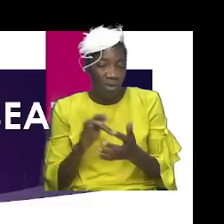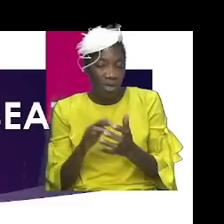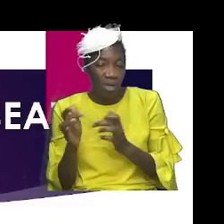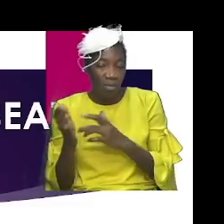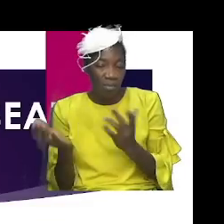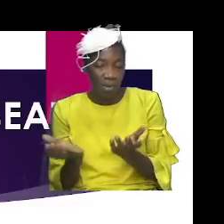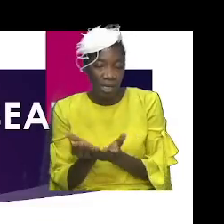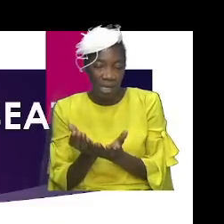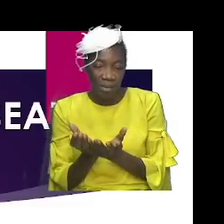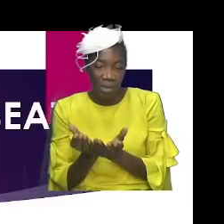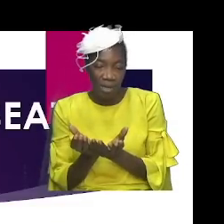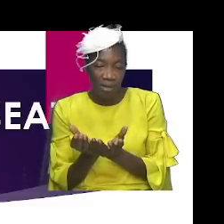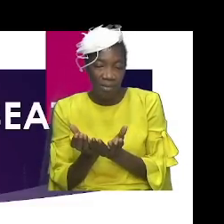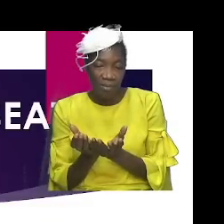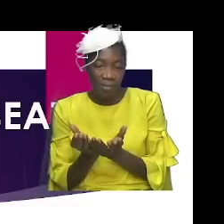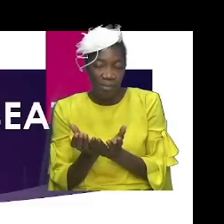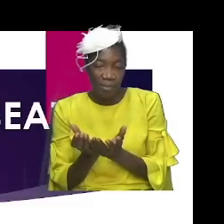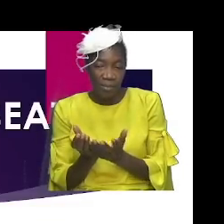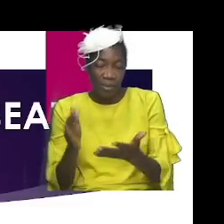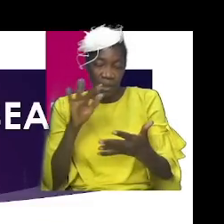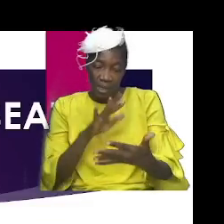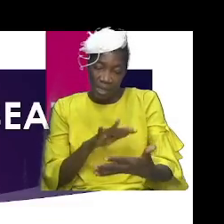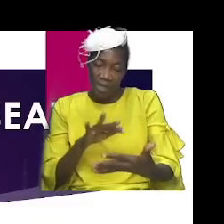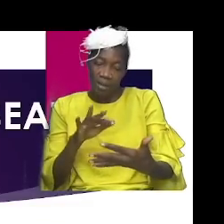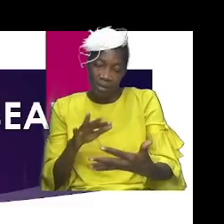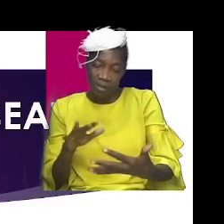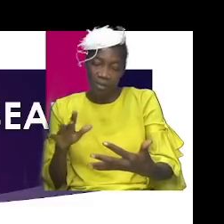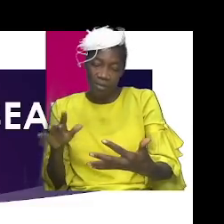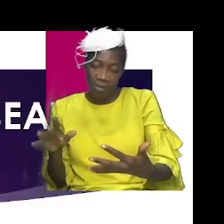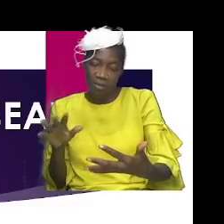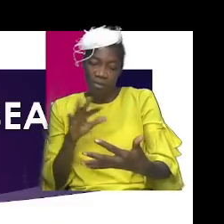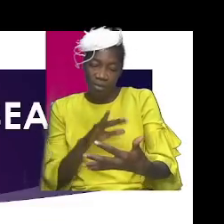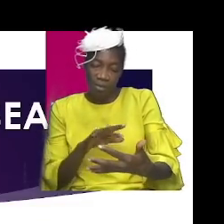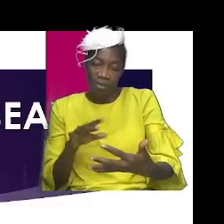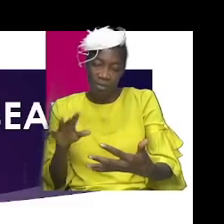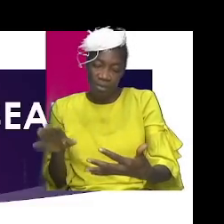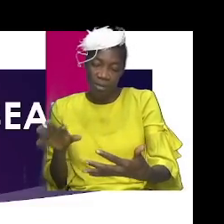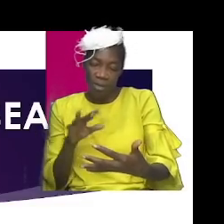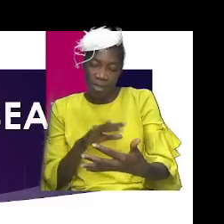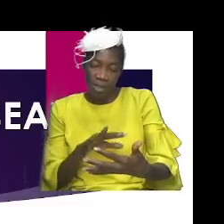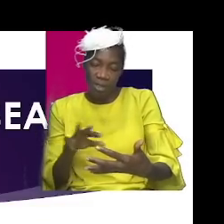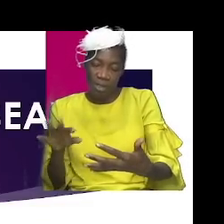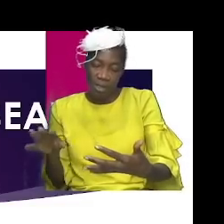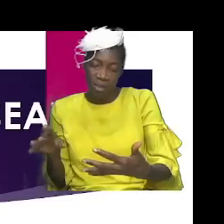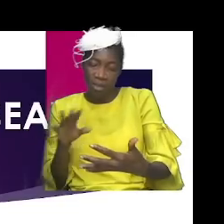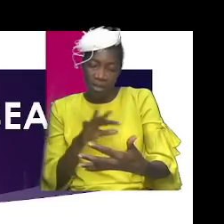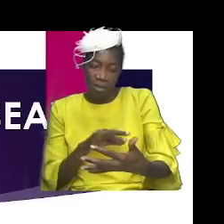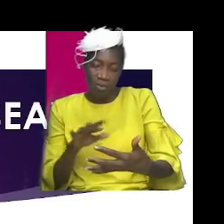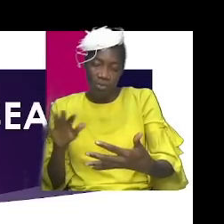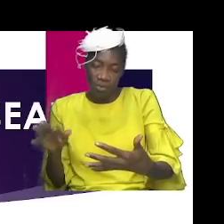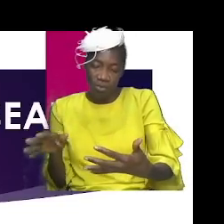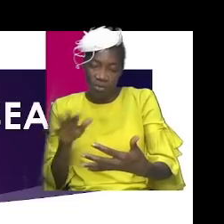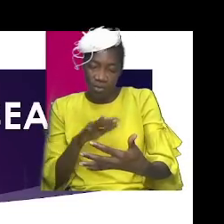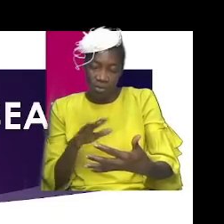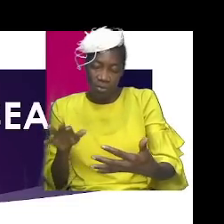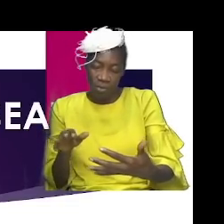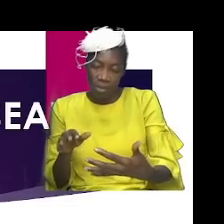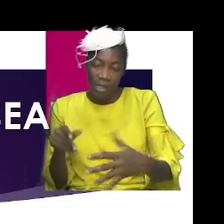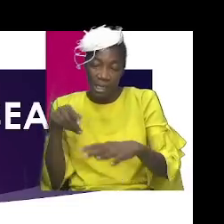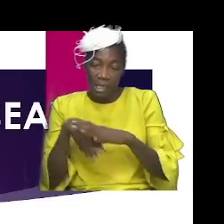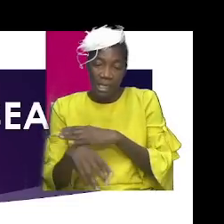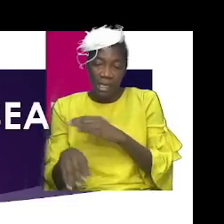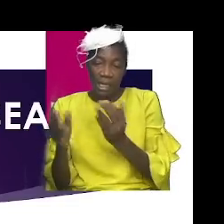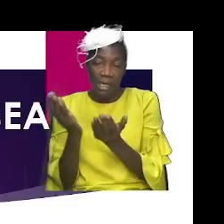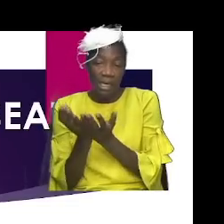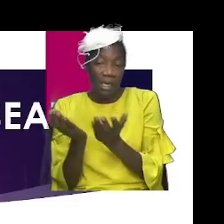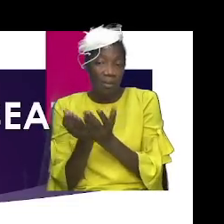text every now and then, but to study the thing, because contained in the book are the things that